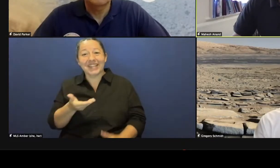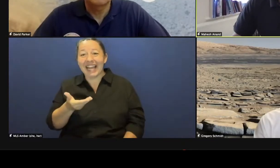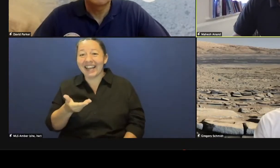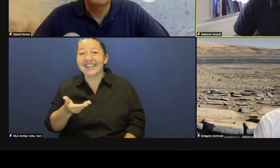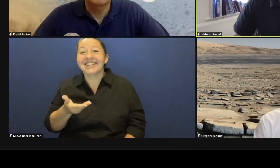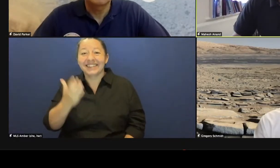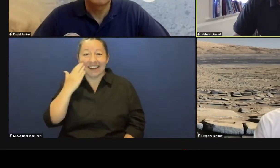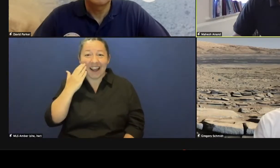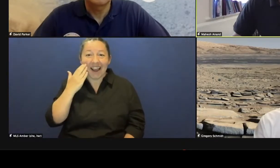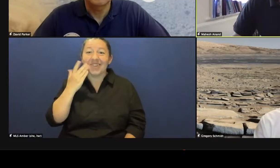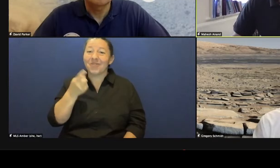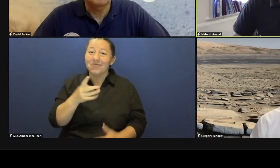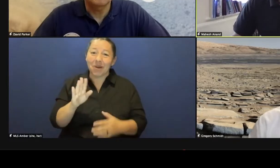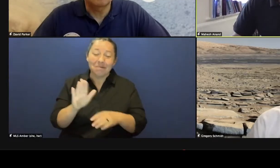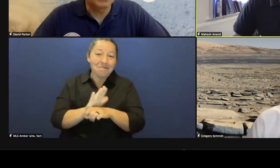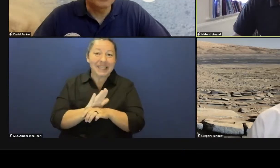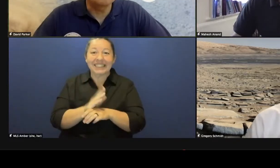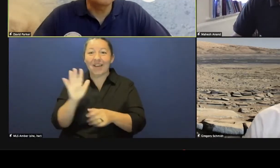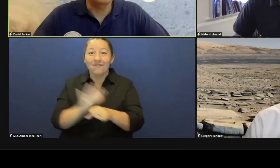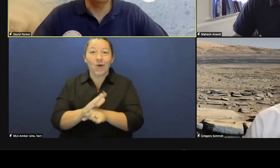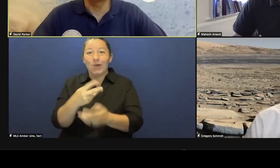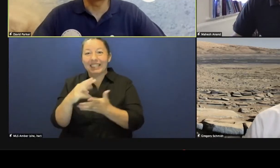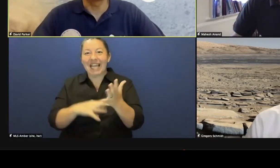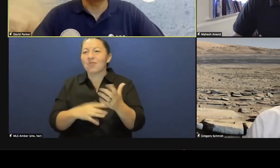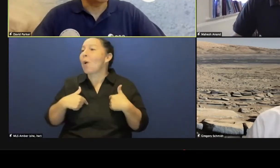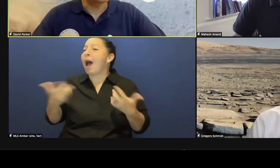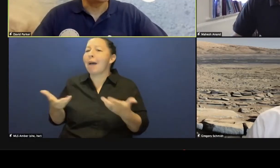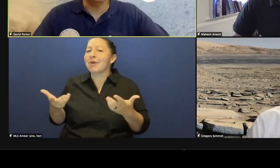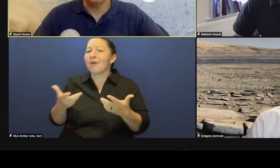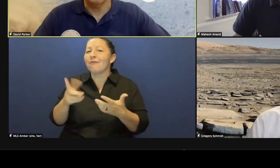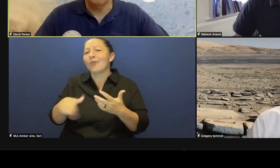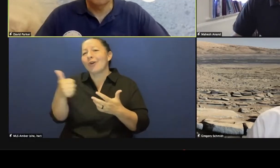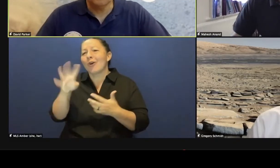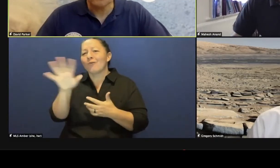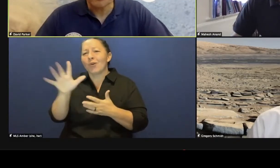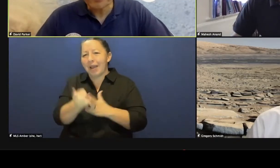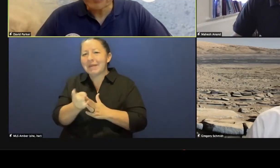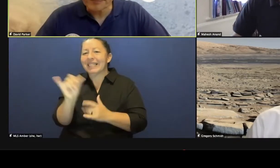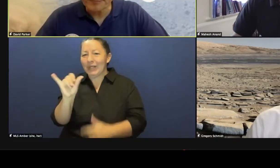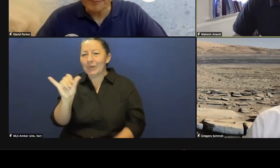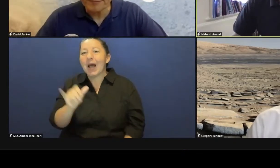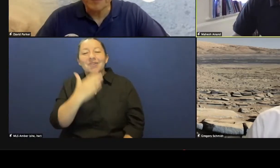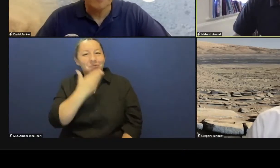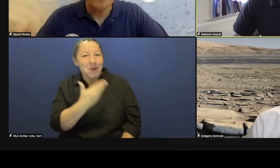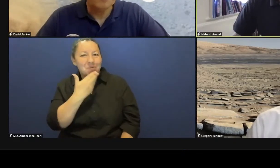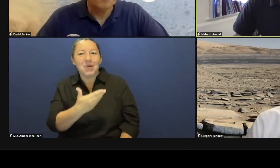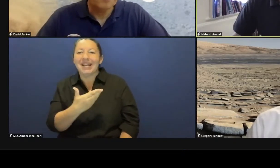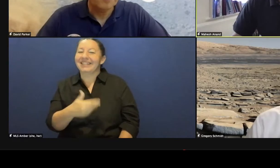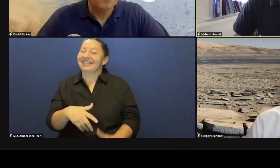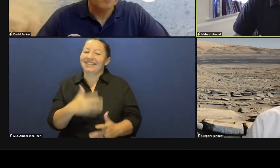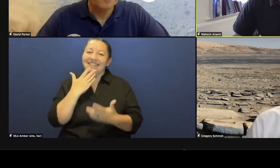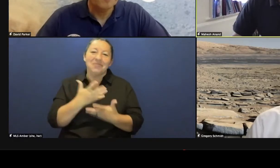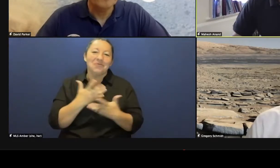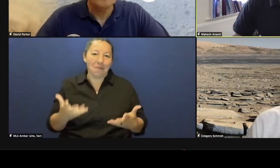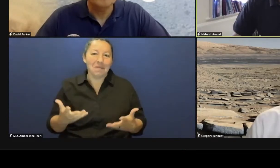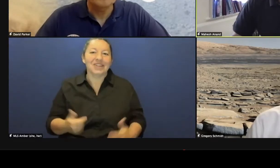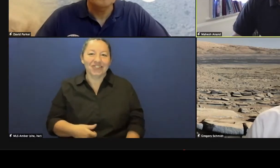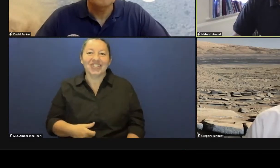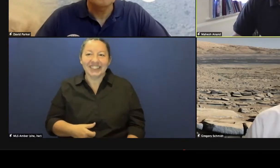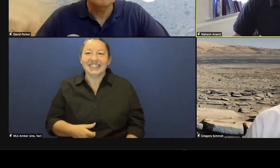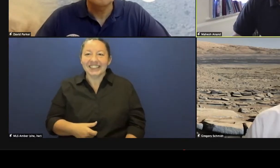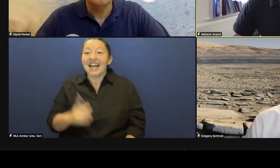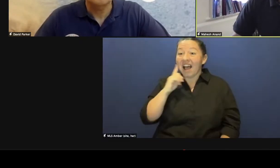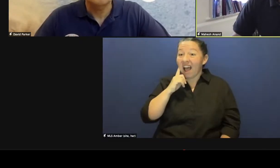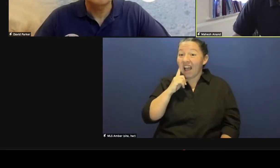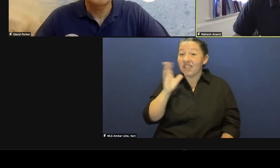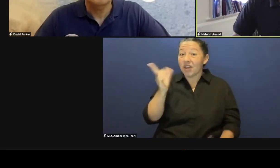busy schedule. And thank you. I'll be here for another 45 minutes or so. That's great. Thank you. So I think with that, I'm going